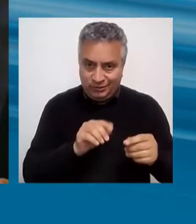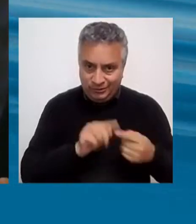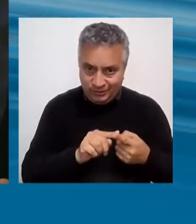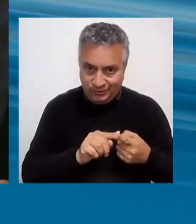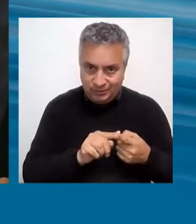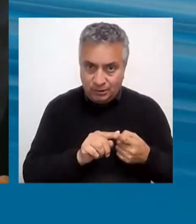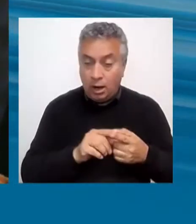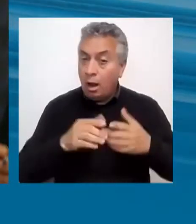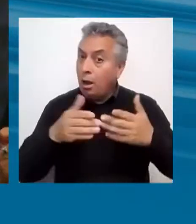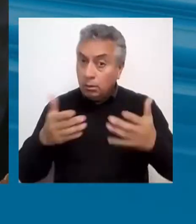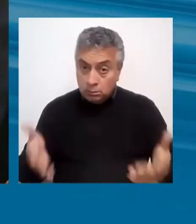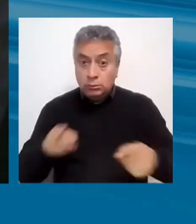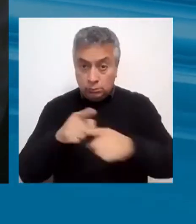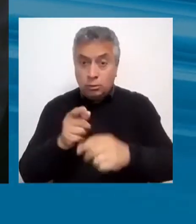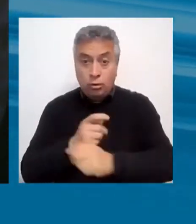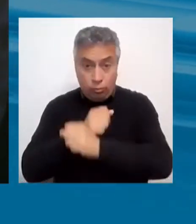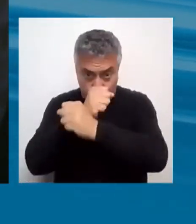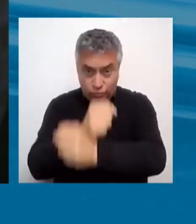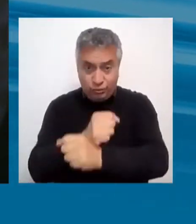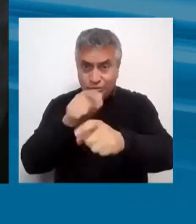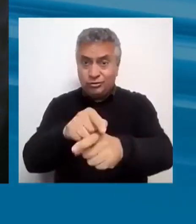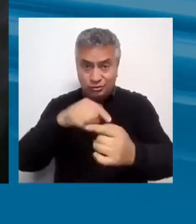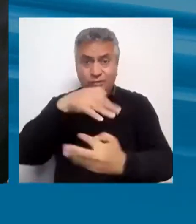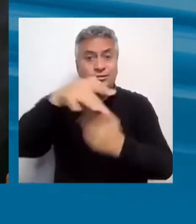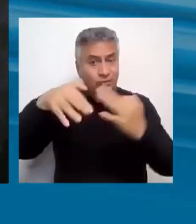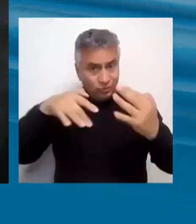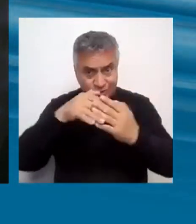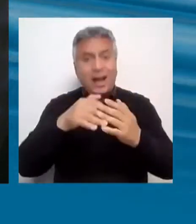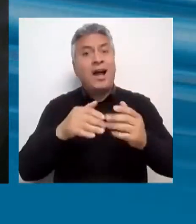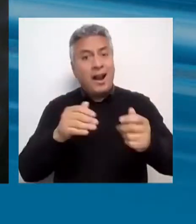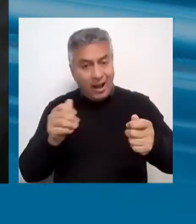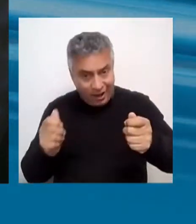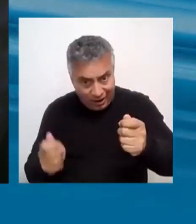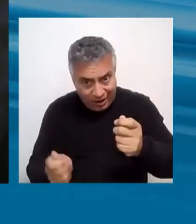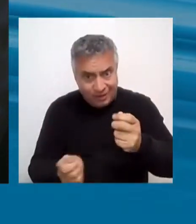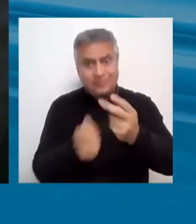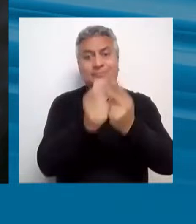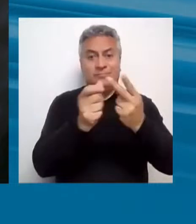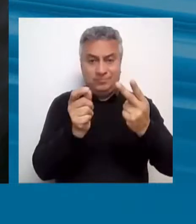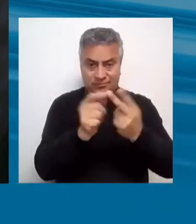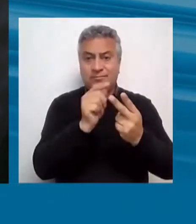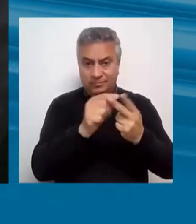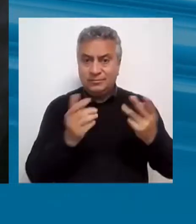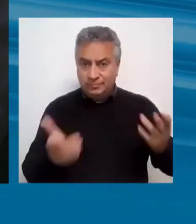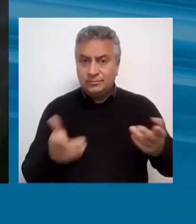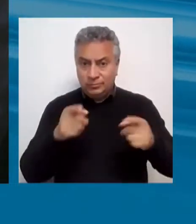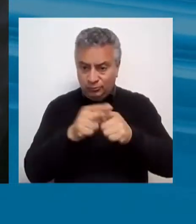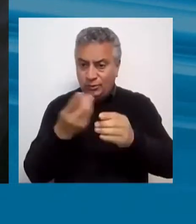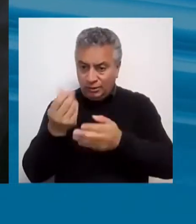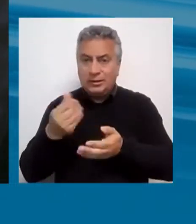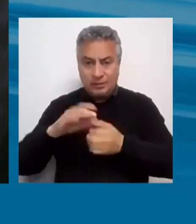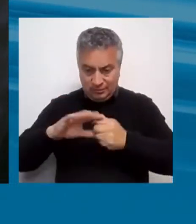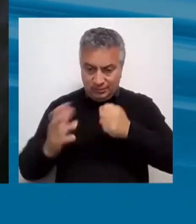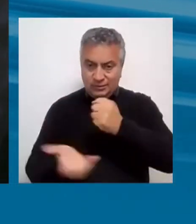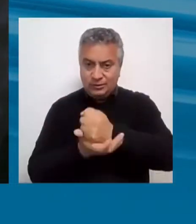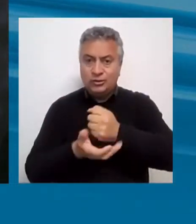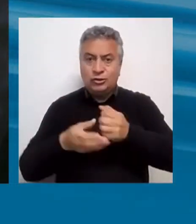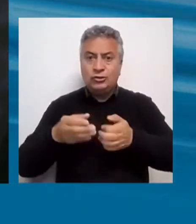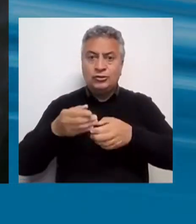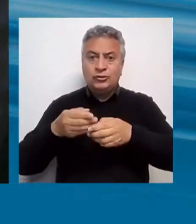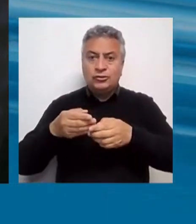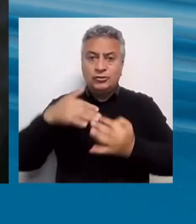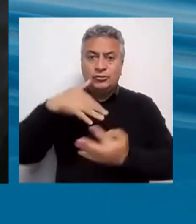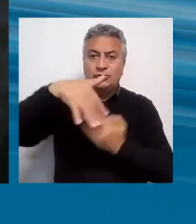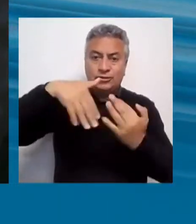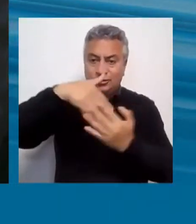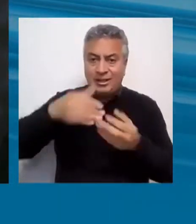the social protection that needs to accompany such policies and such social investment